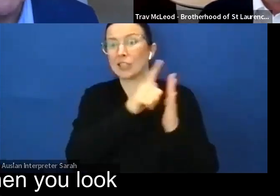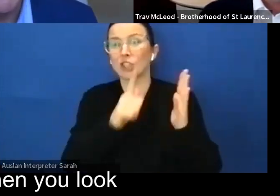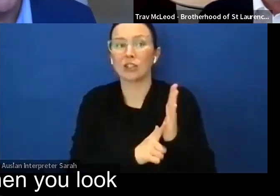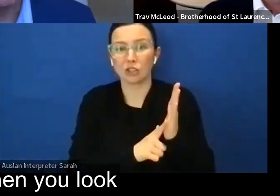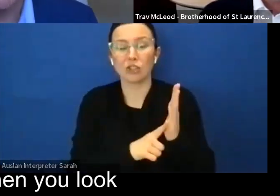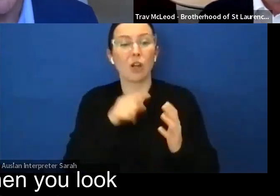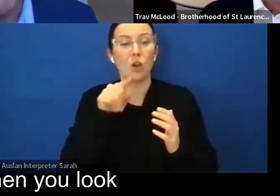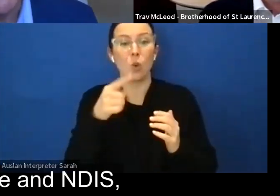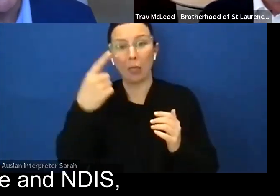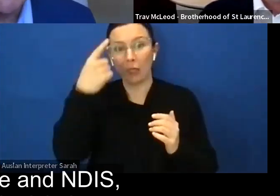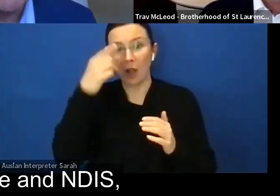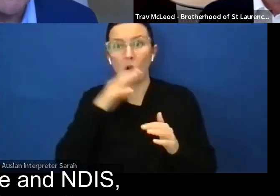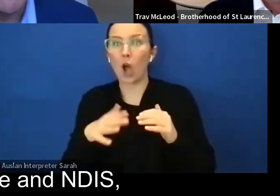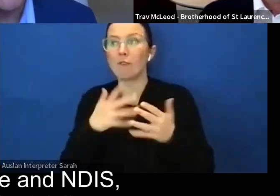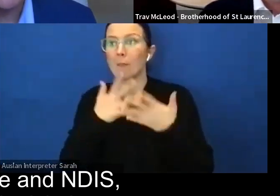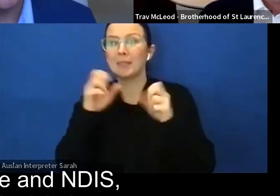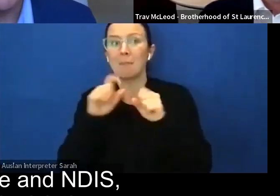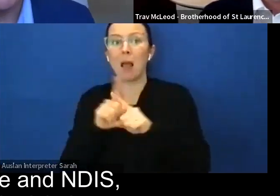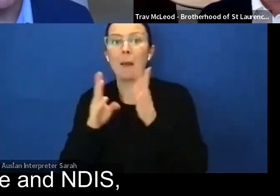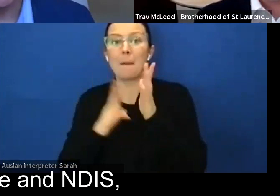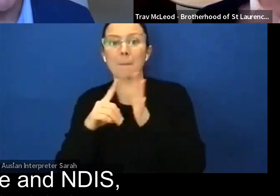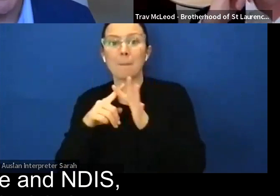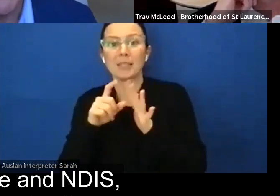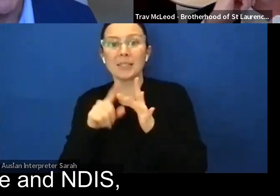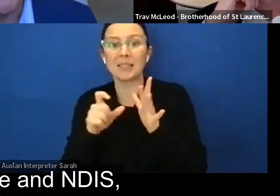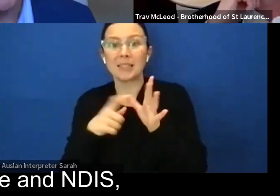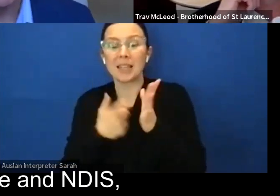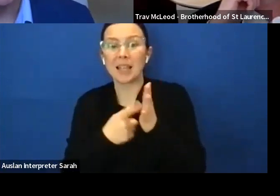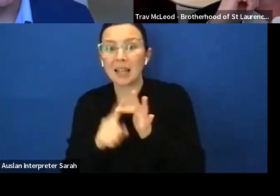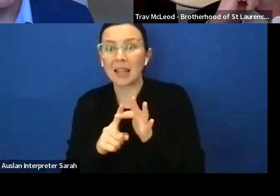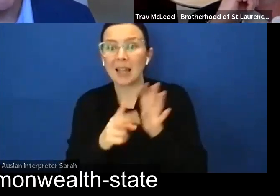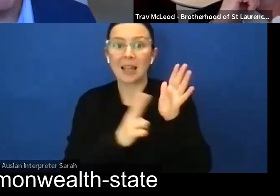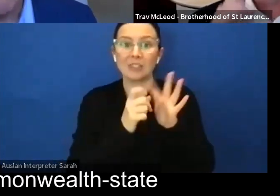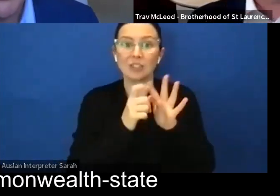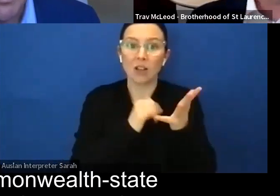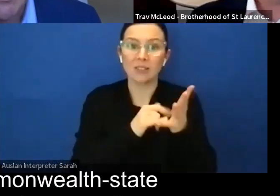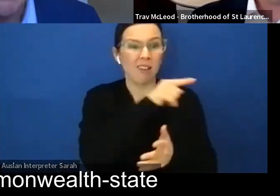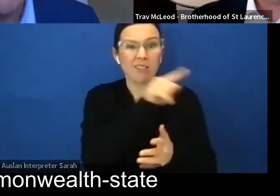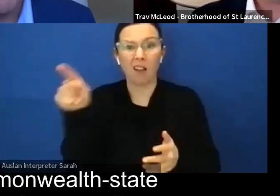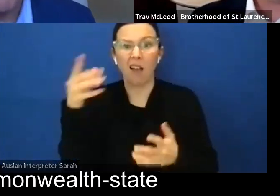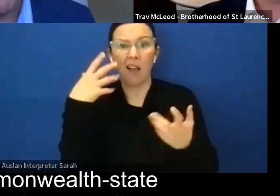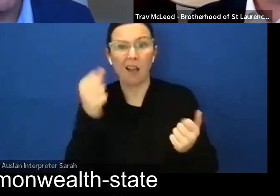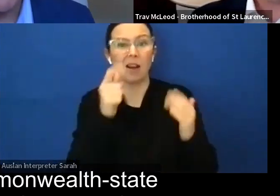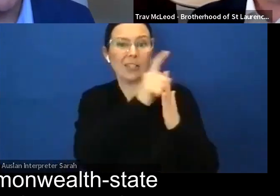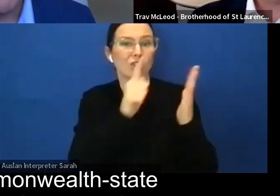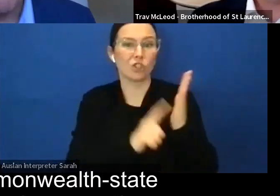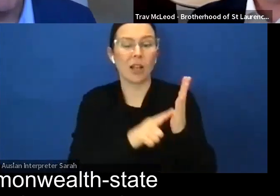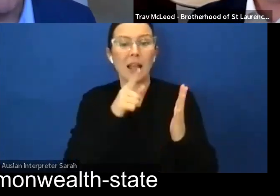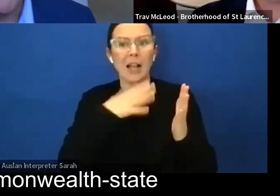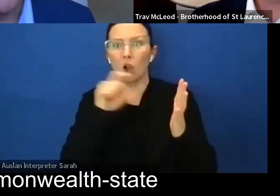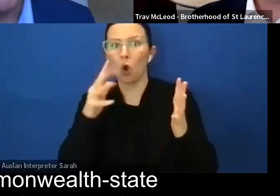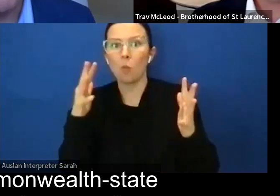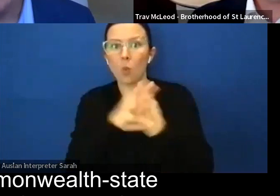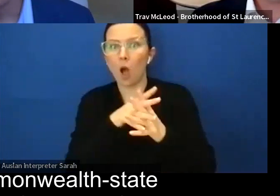look at all the big systems like Medicare and NDIS, they need legislation. They need Commonwealth state arrangements